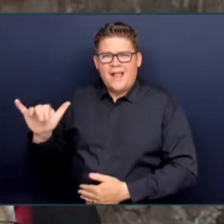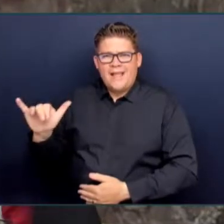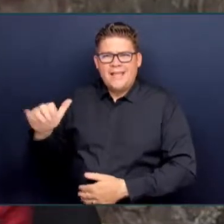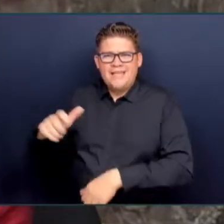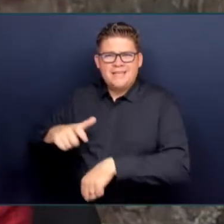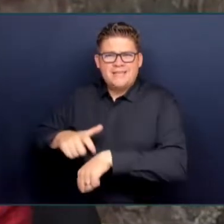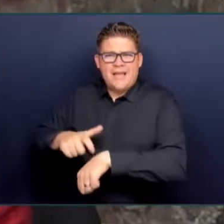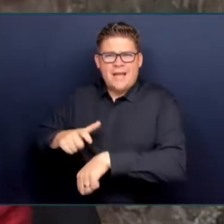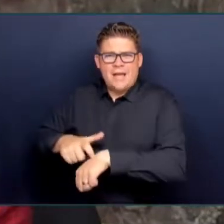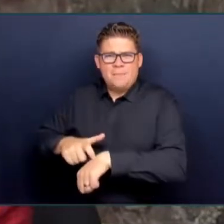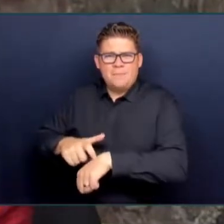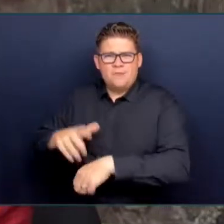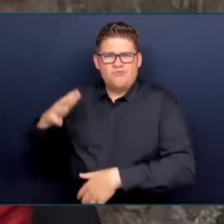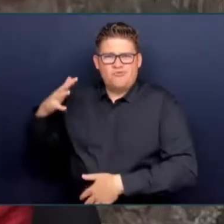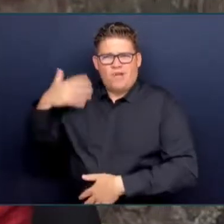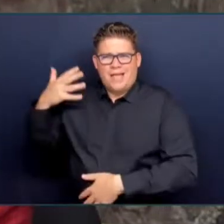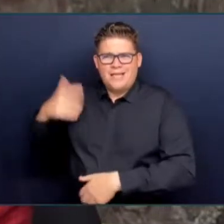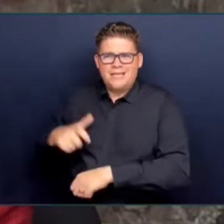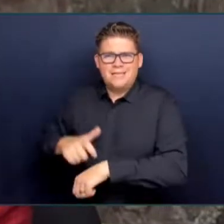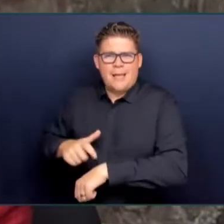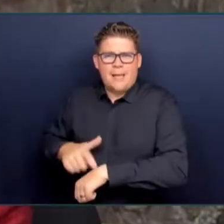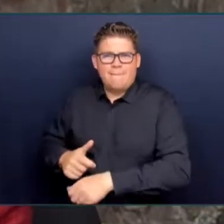Liberals, giddy